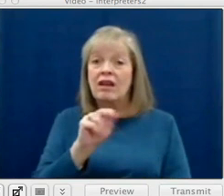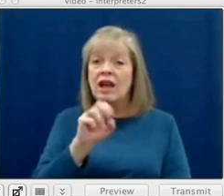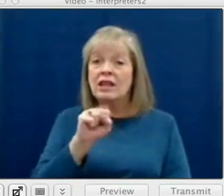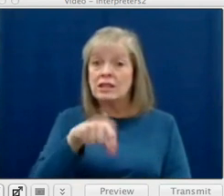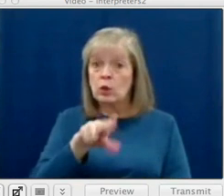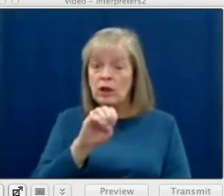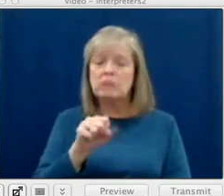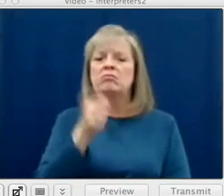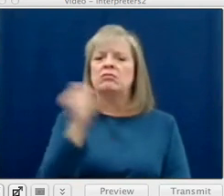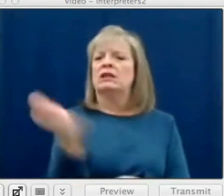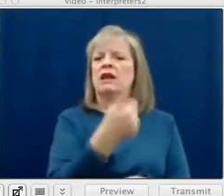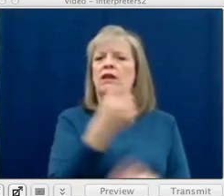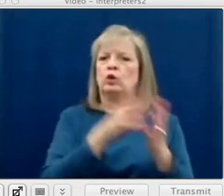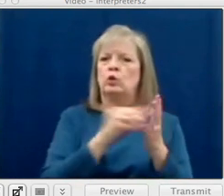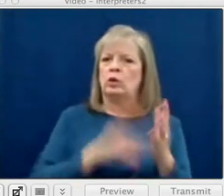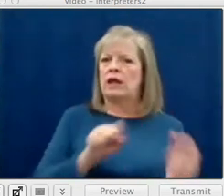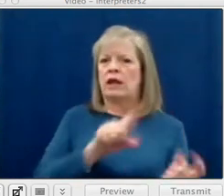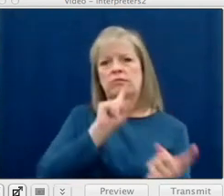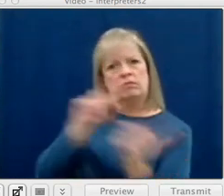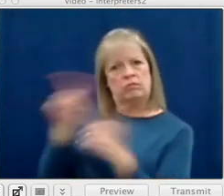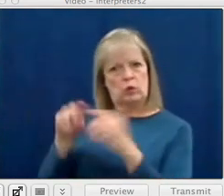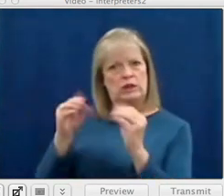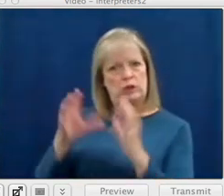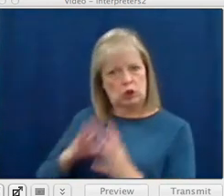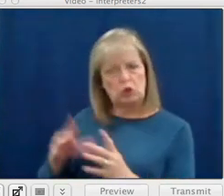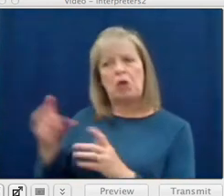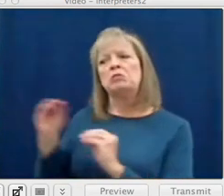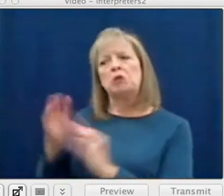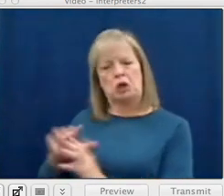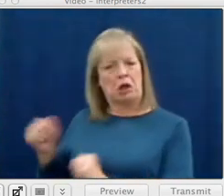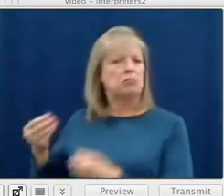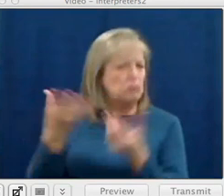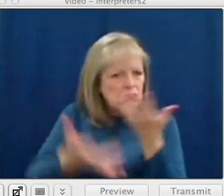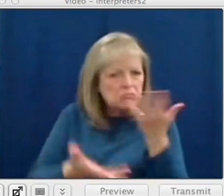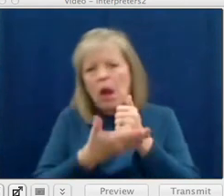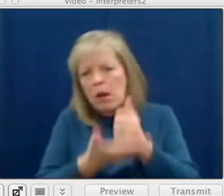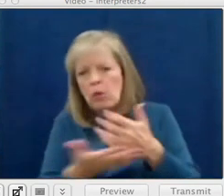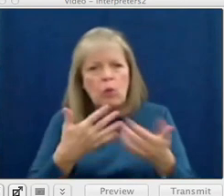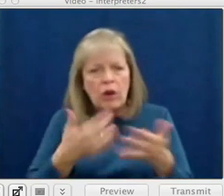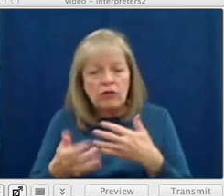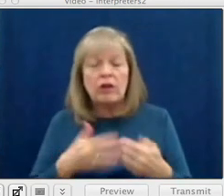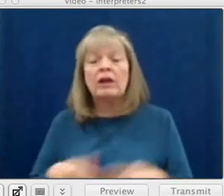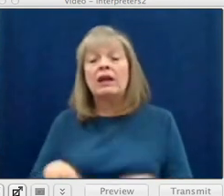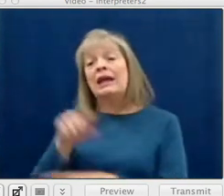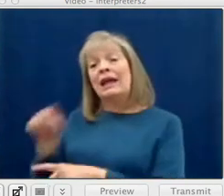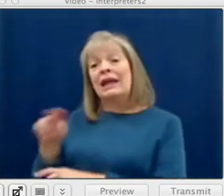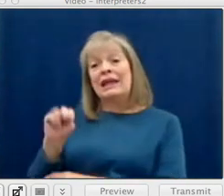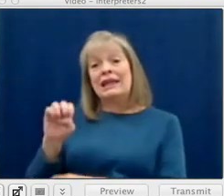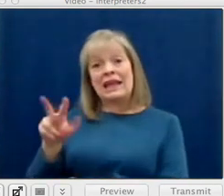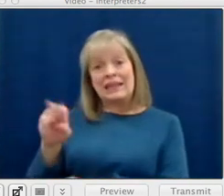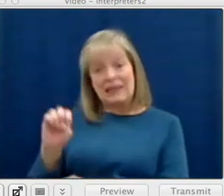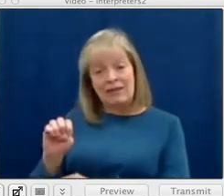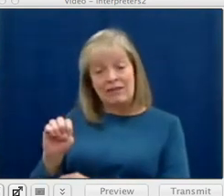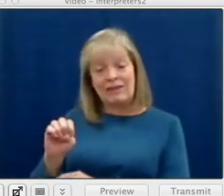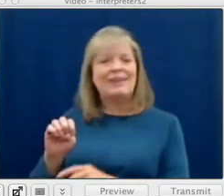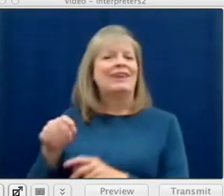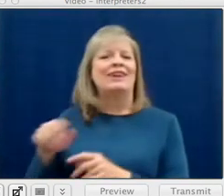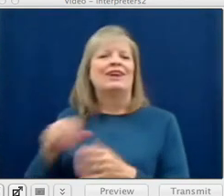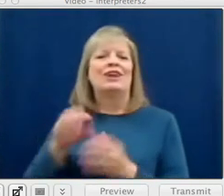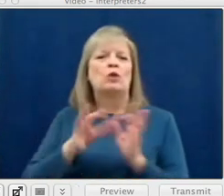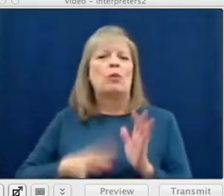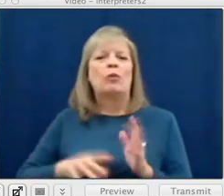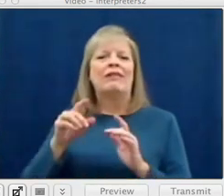query and get the help they need. Okay? And the negative consequences, the interpreter does not get the chance to remind the teacher about directing